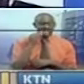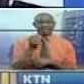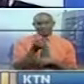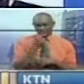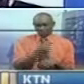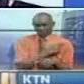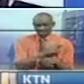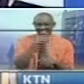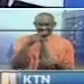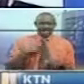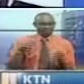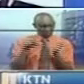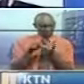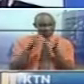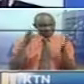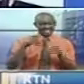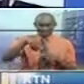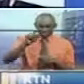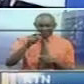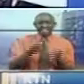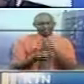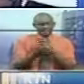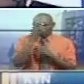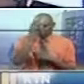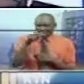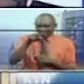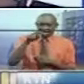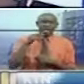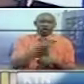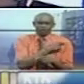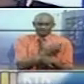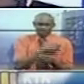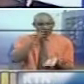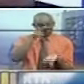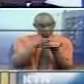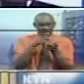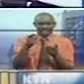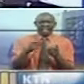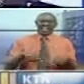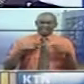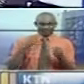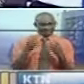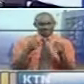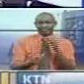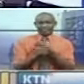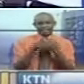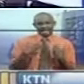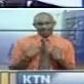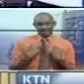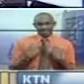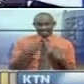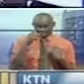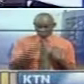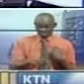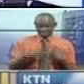officials are under pressure to explain a blood shortage that has claimed the lives of several people there. The National Blood Transfusion Services